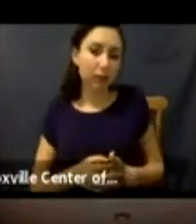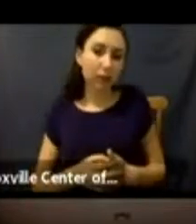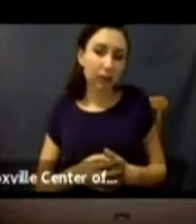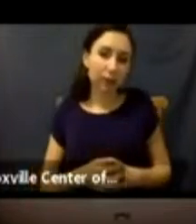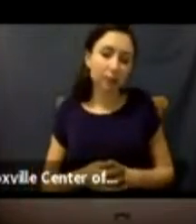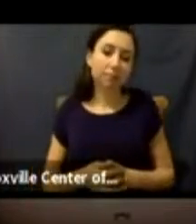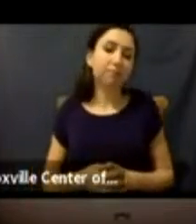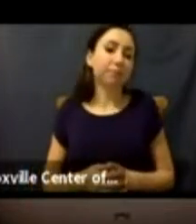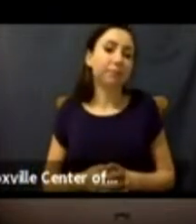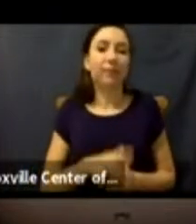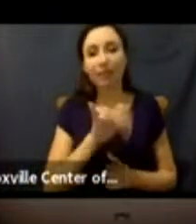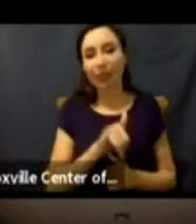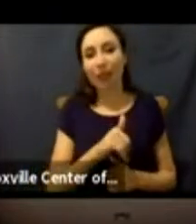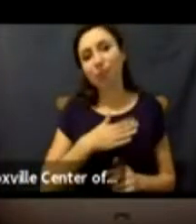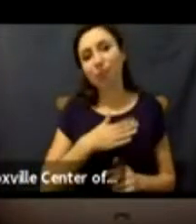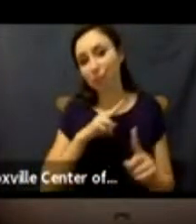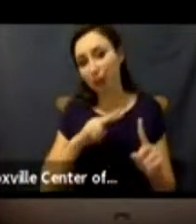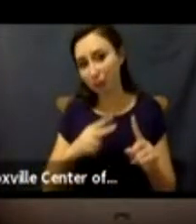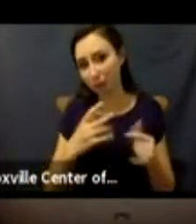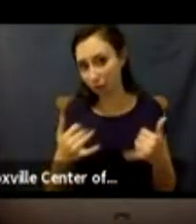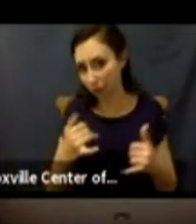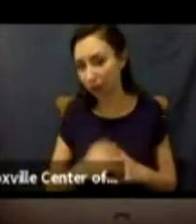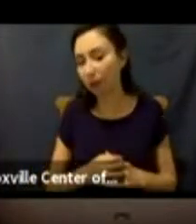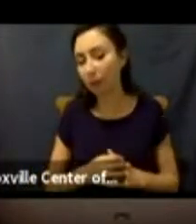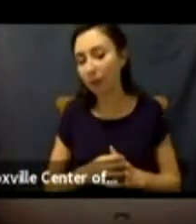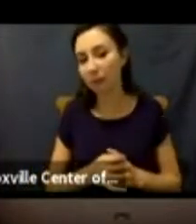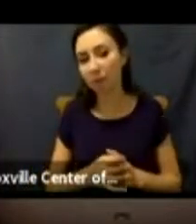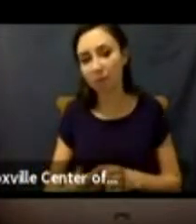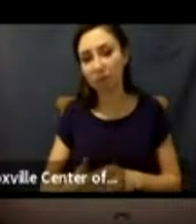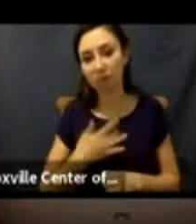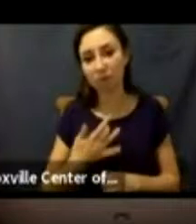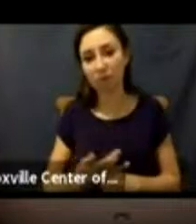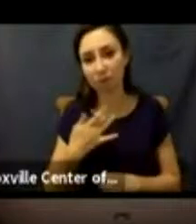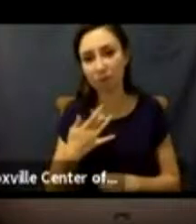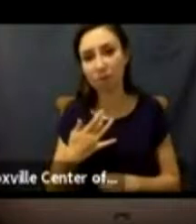I think that's kind of where I am with that, is that I'm